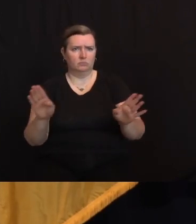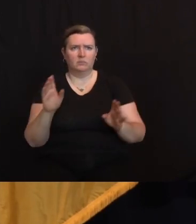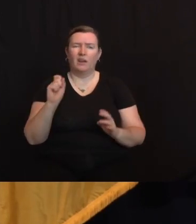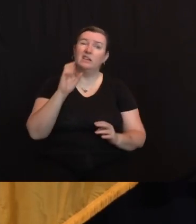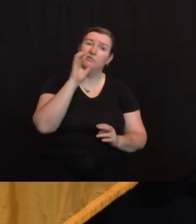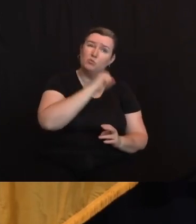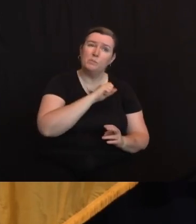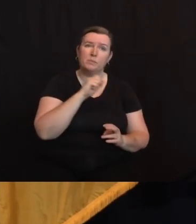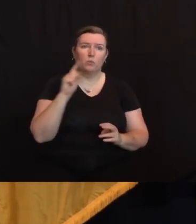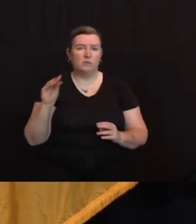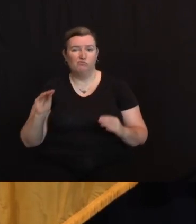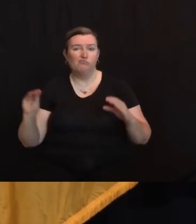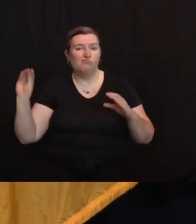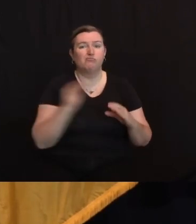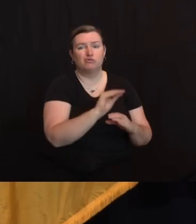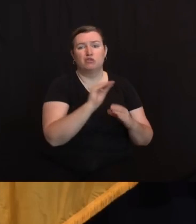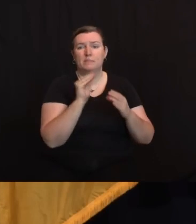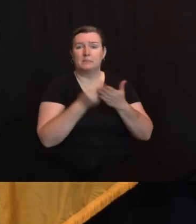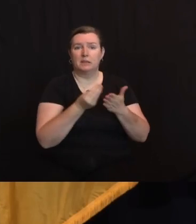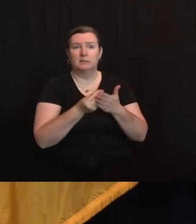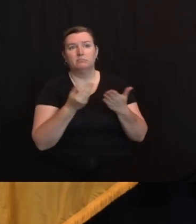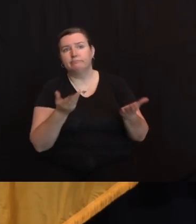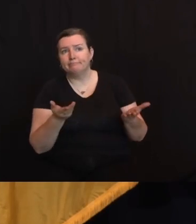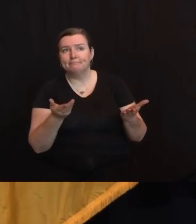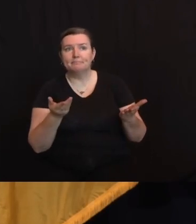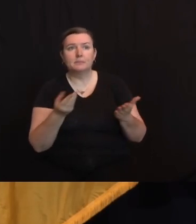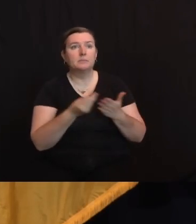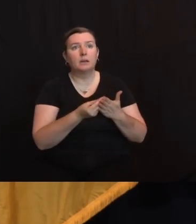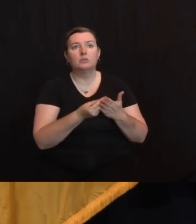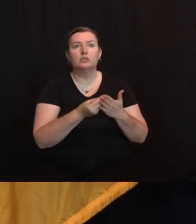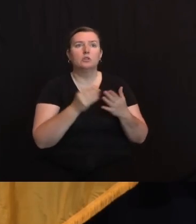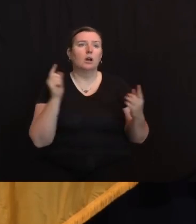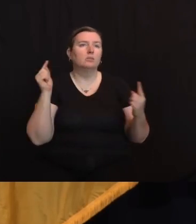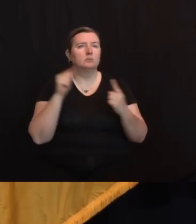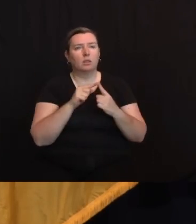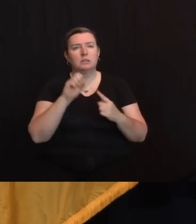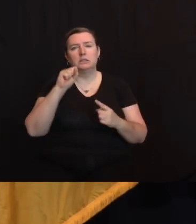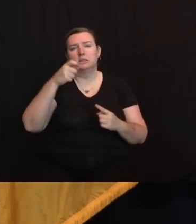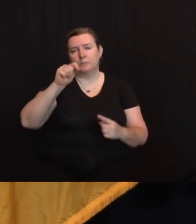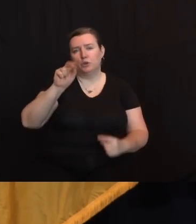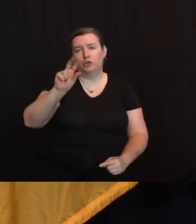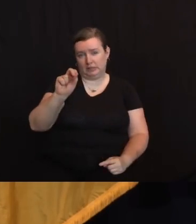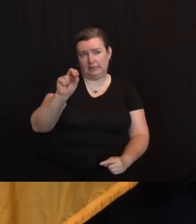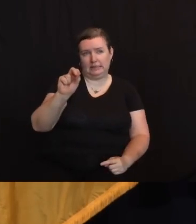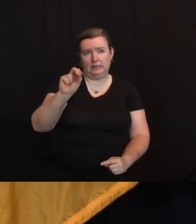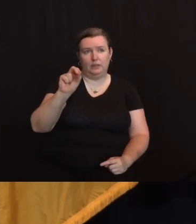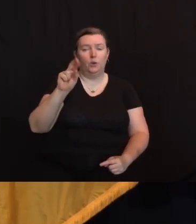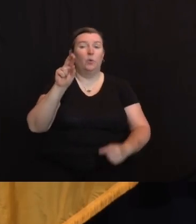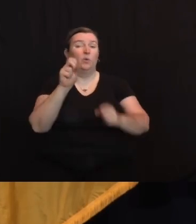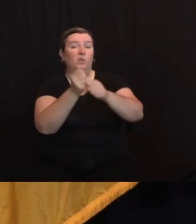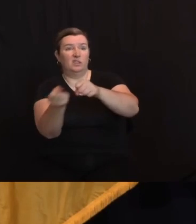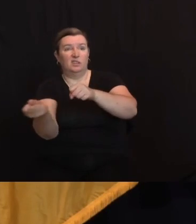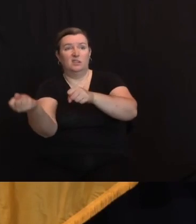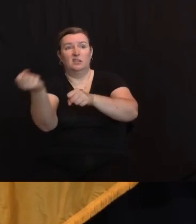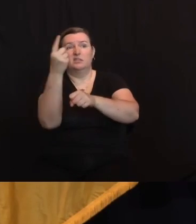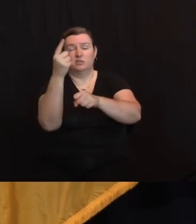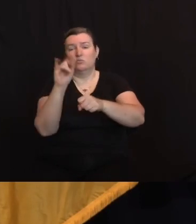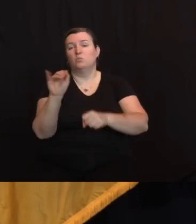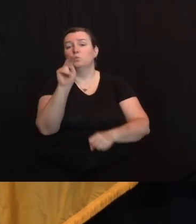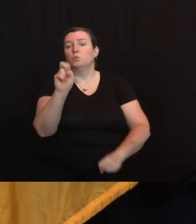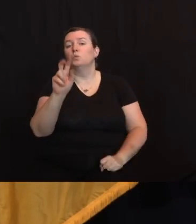money, whether it's in the budget until September 30th or the budget that goes till next June 30th. I think you should assume that we'll